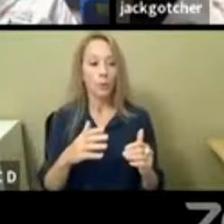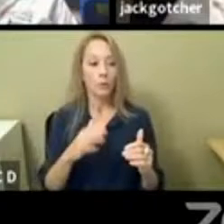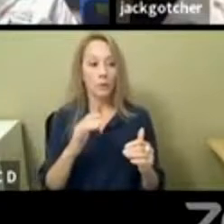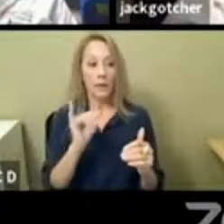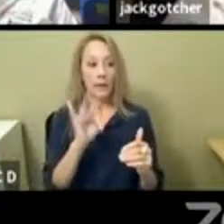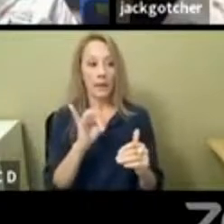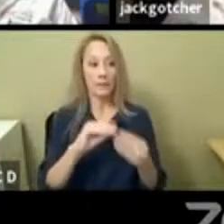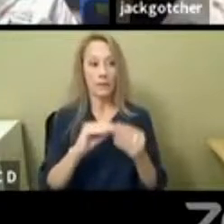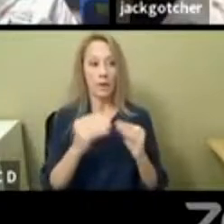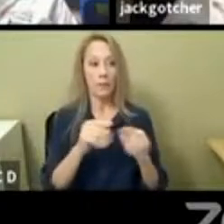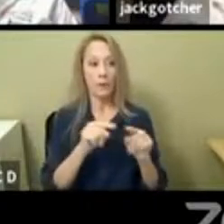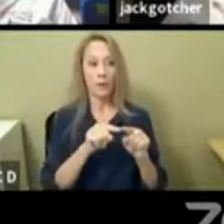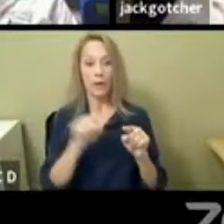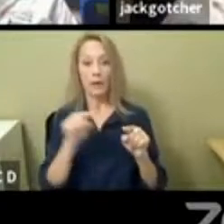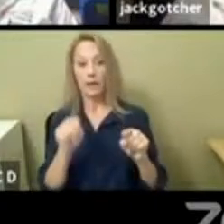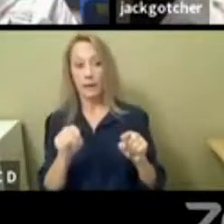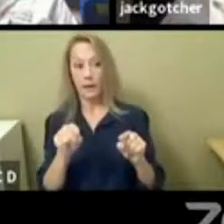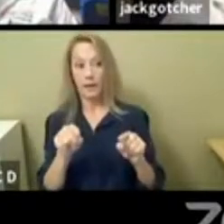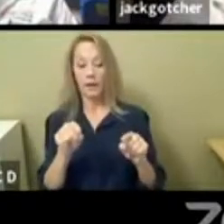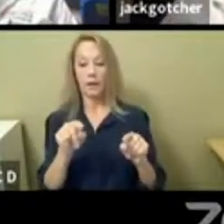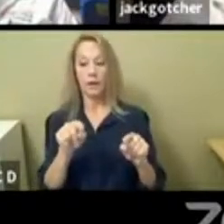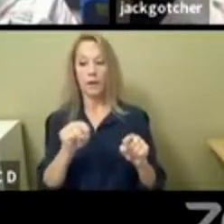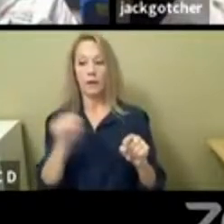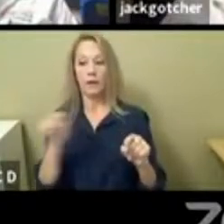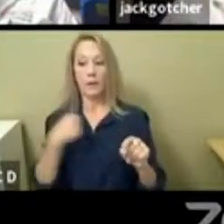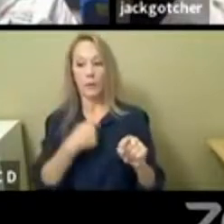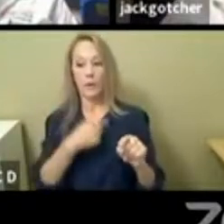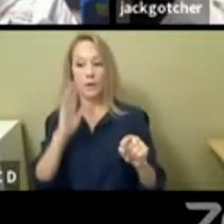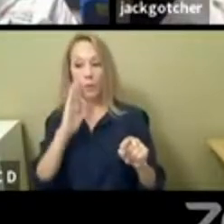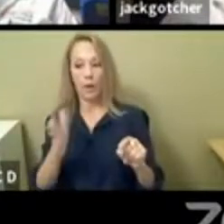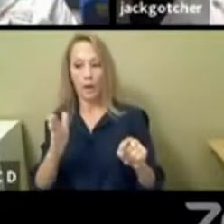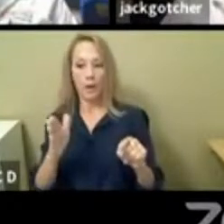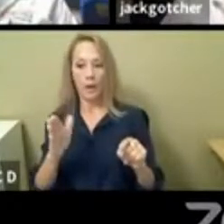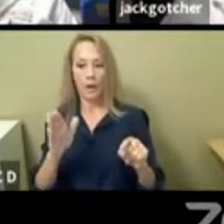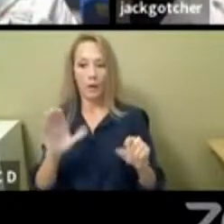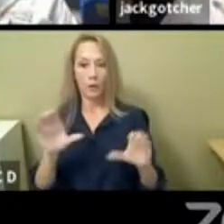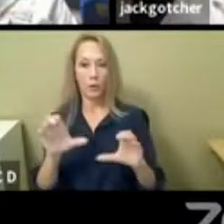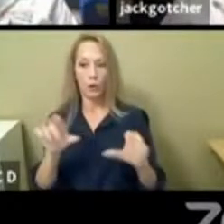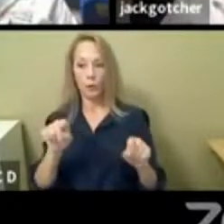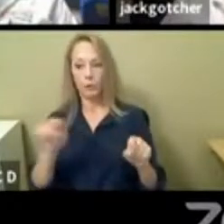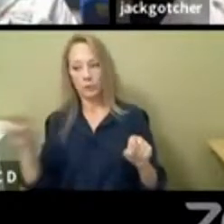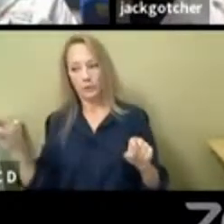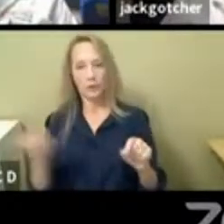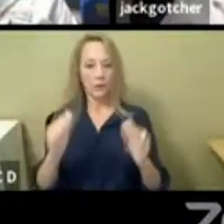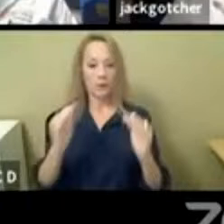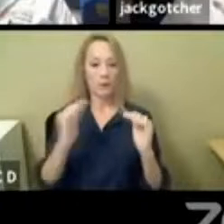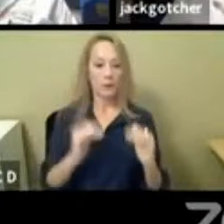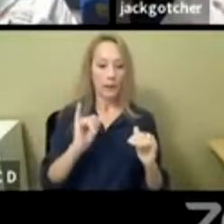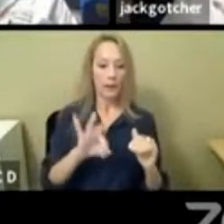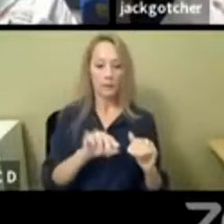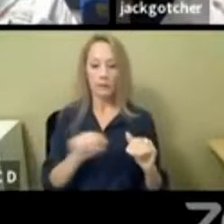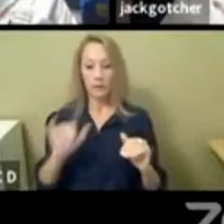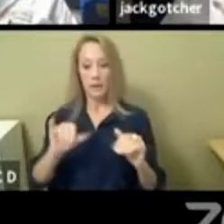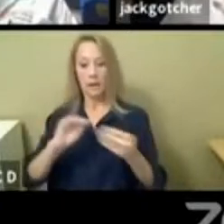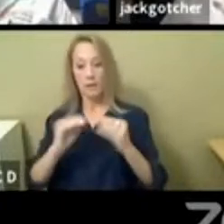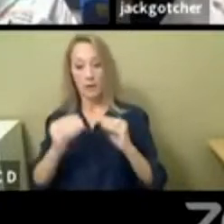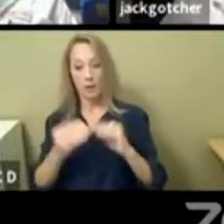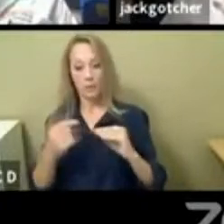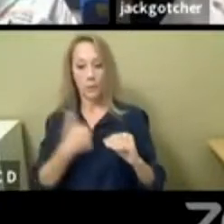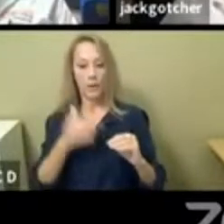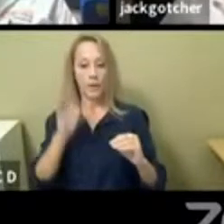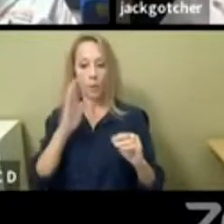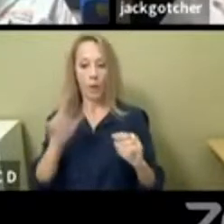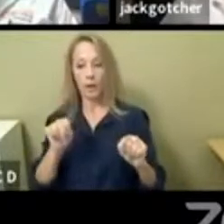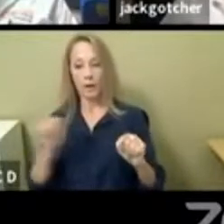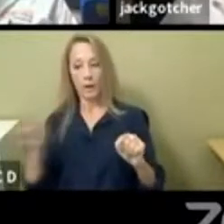we're going to flip the switch and turn everything off. Or when we get here, we're going to put some more stuff in place. But it's